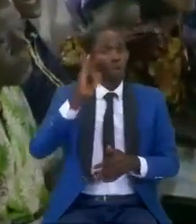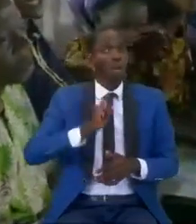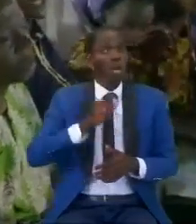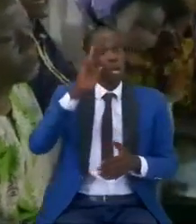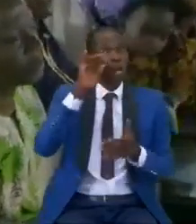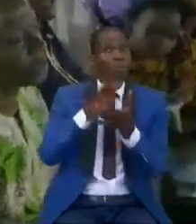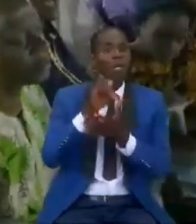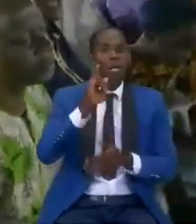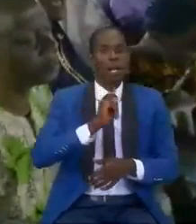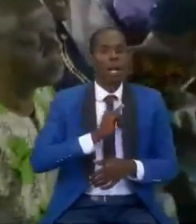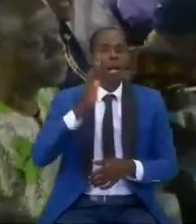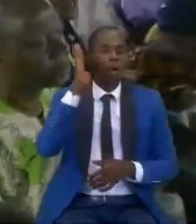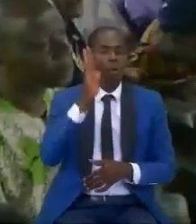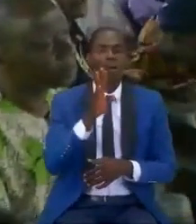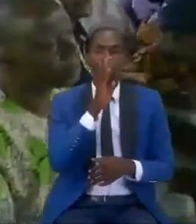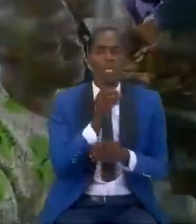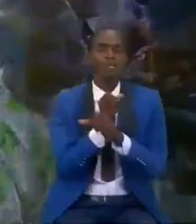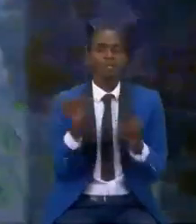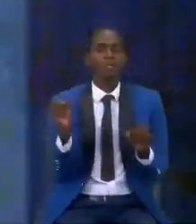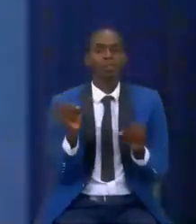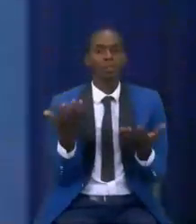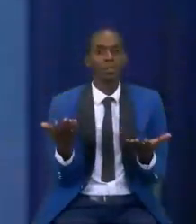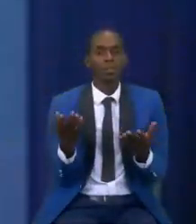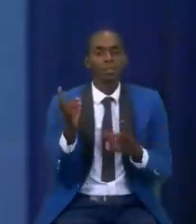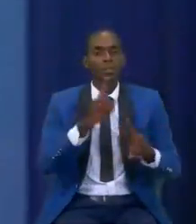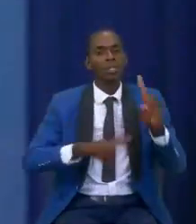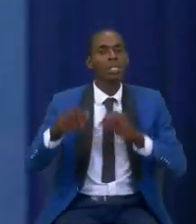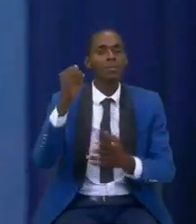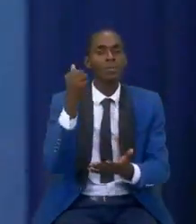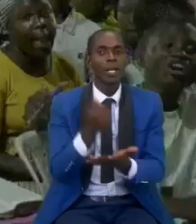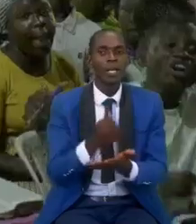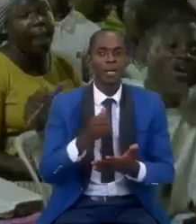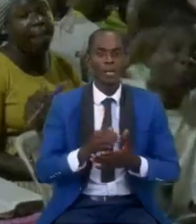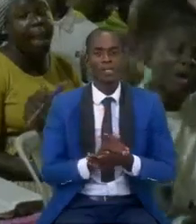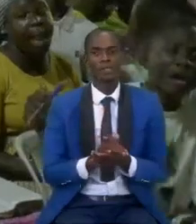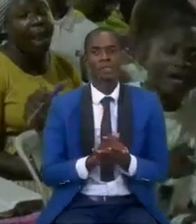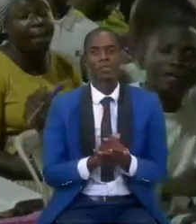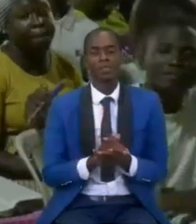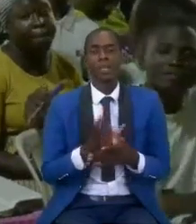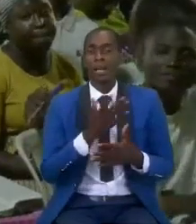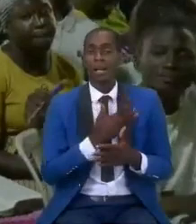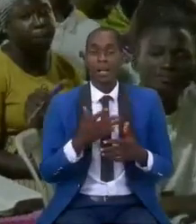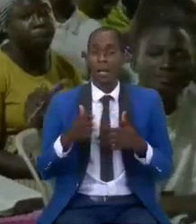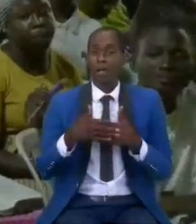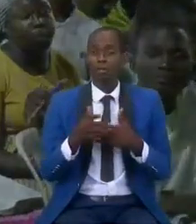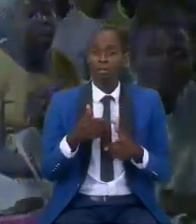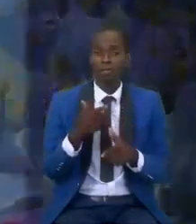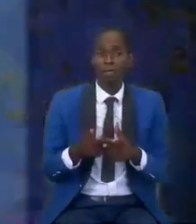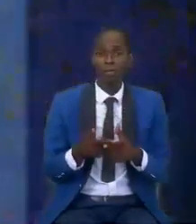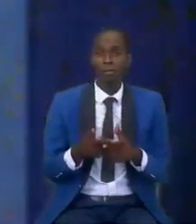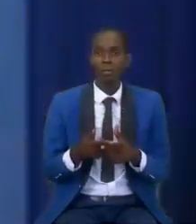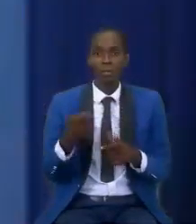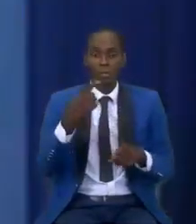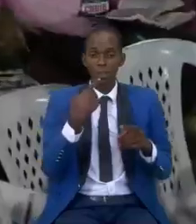Amen. And then I will be healed. Say amen. Amen. I will be delivered.